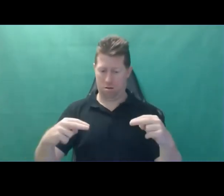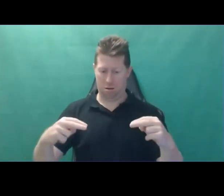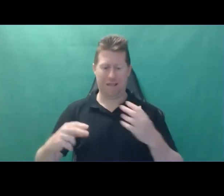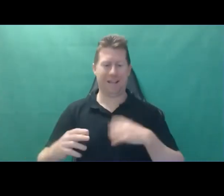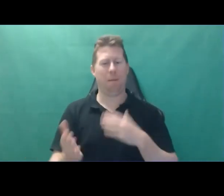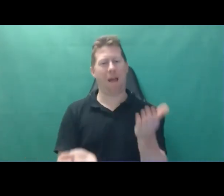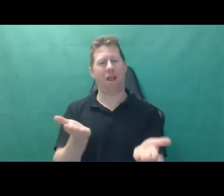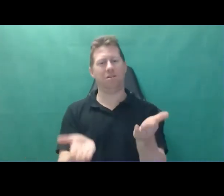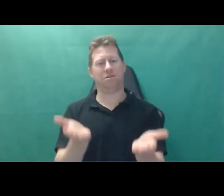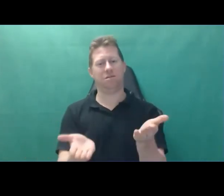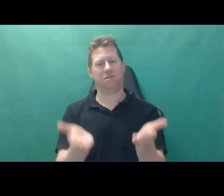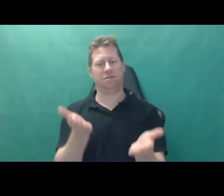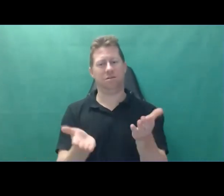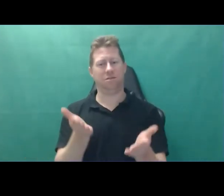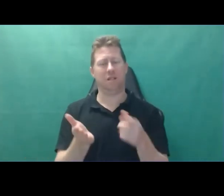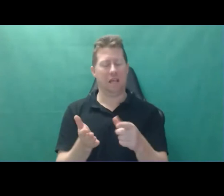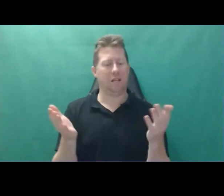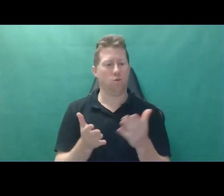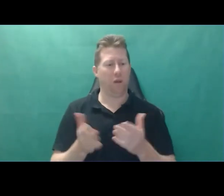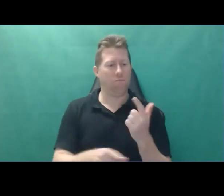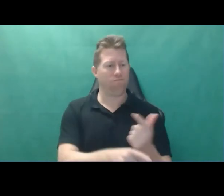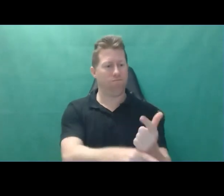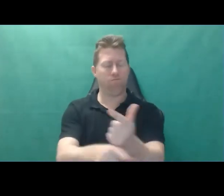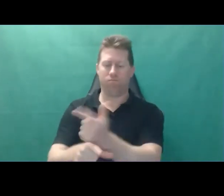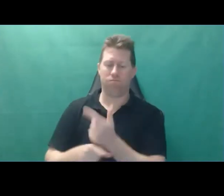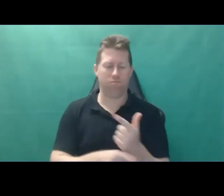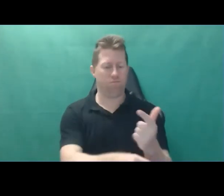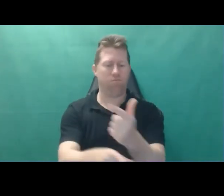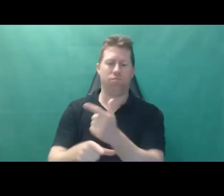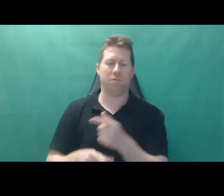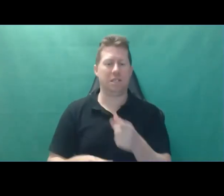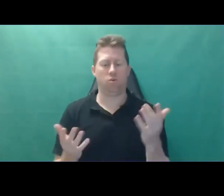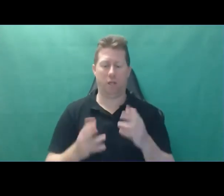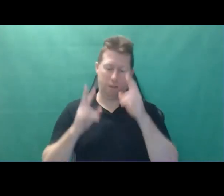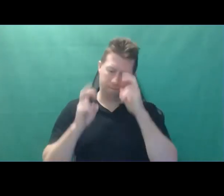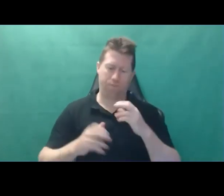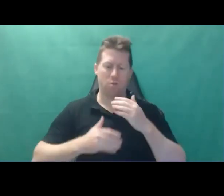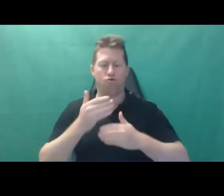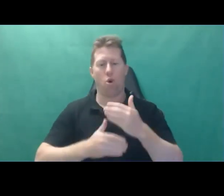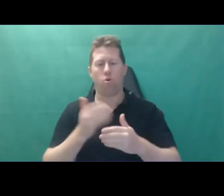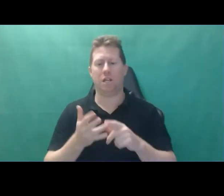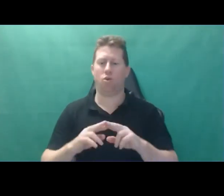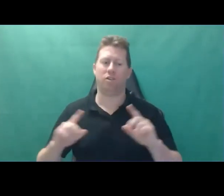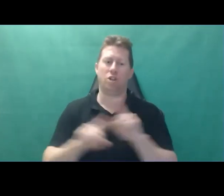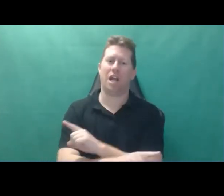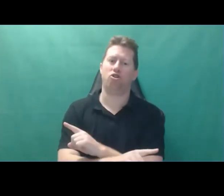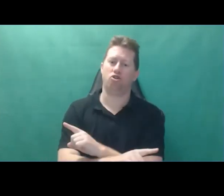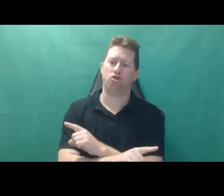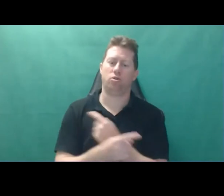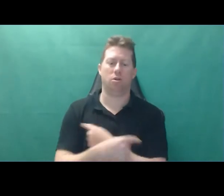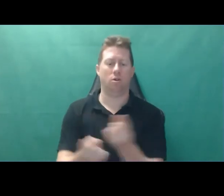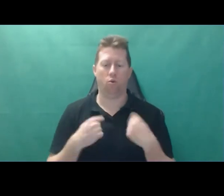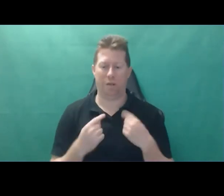And that is part of a dialectic that is or a process of change that we constantly have to work